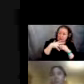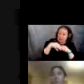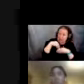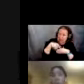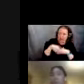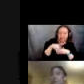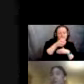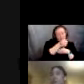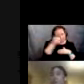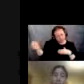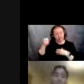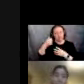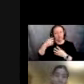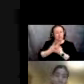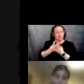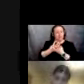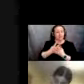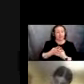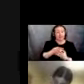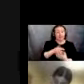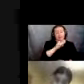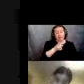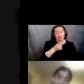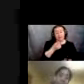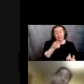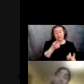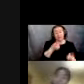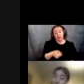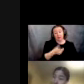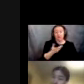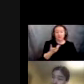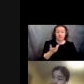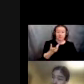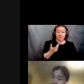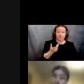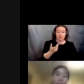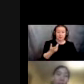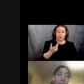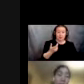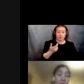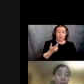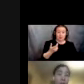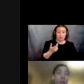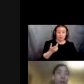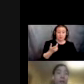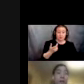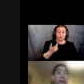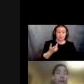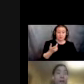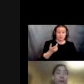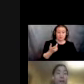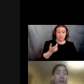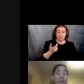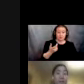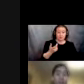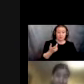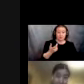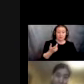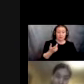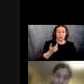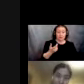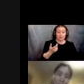purposes, he got his wish, because